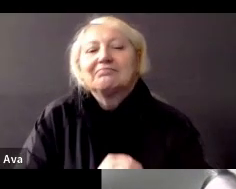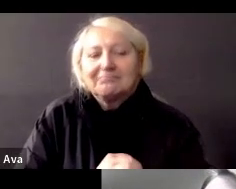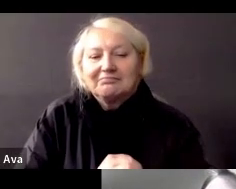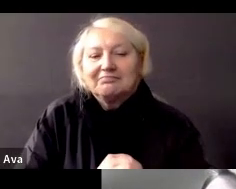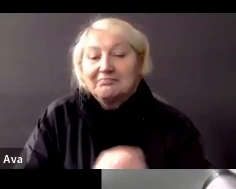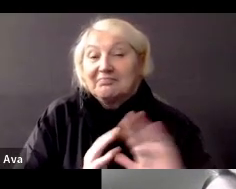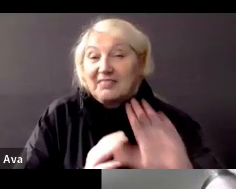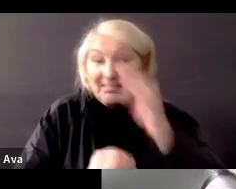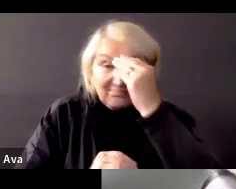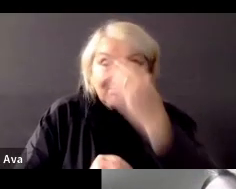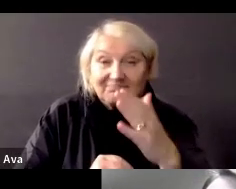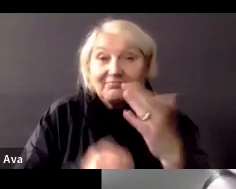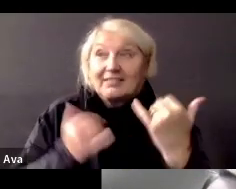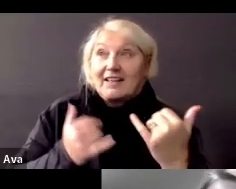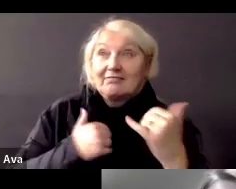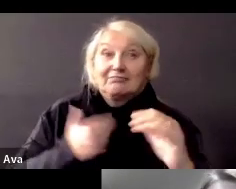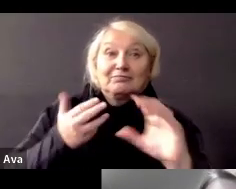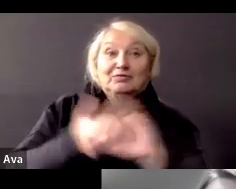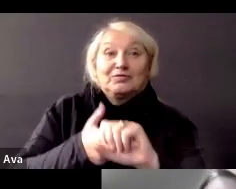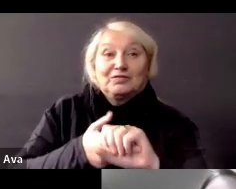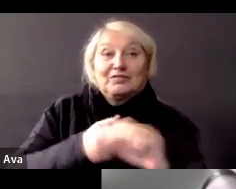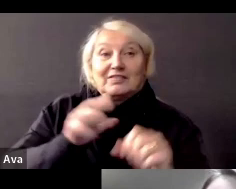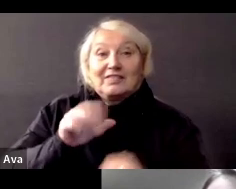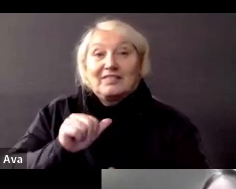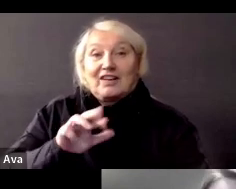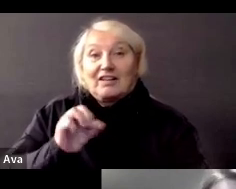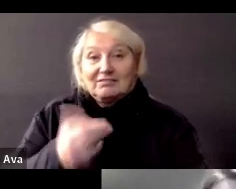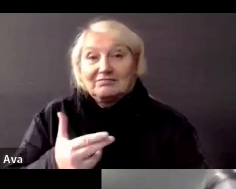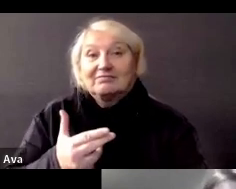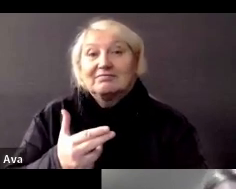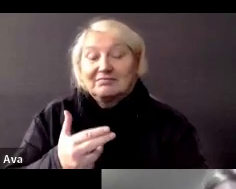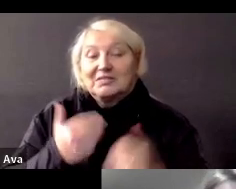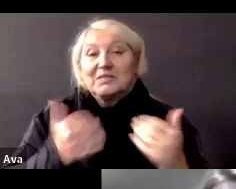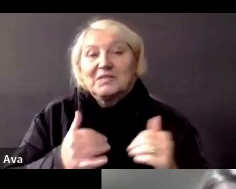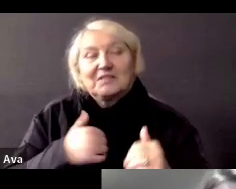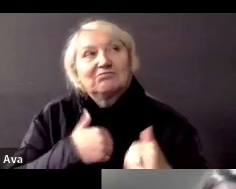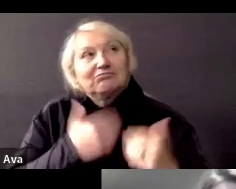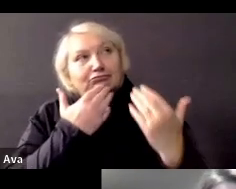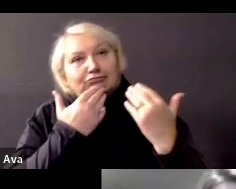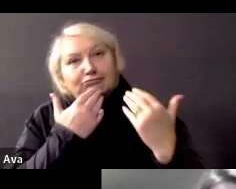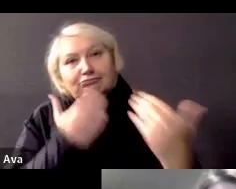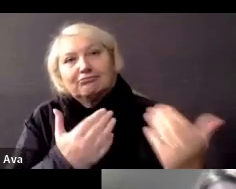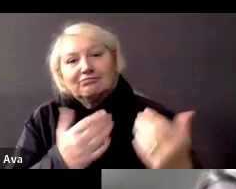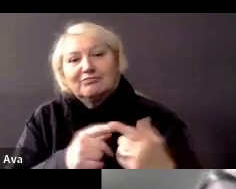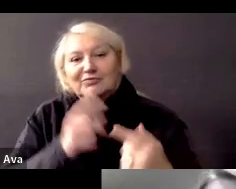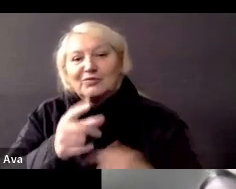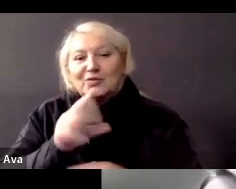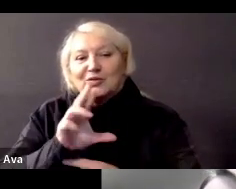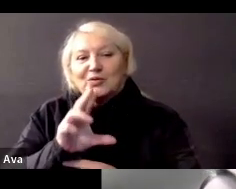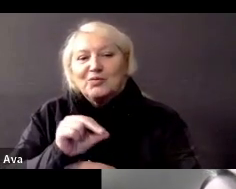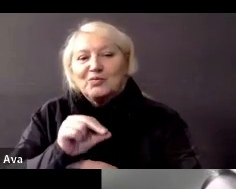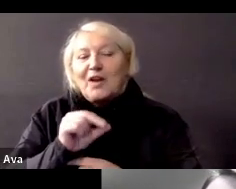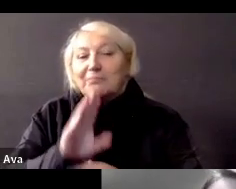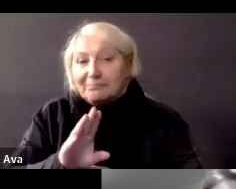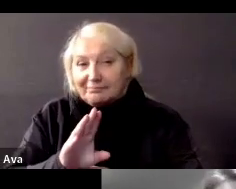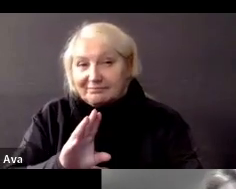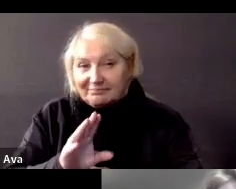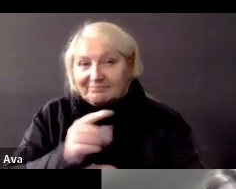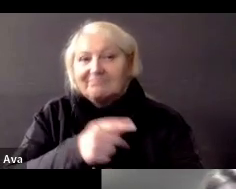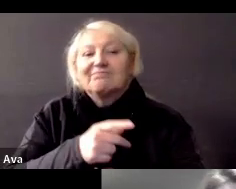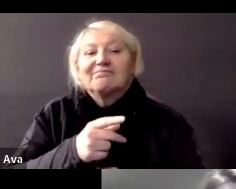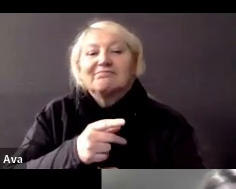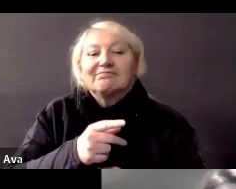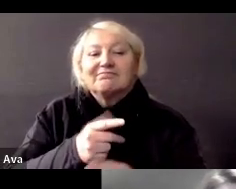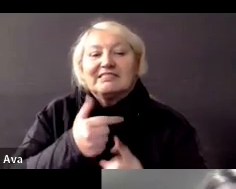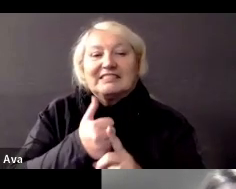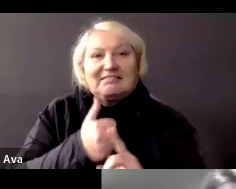I really send my gratitude to Rob Latanzio, the executive director, for inviting